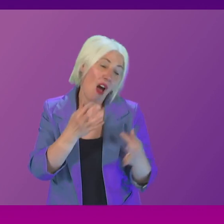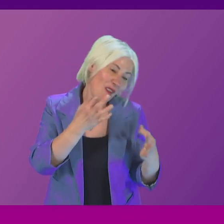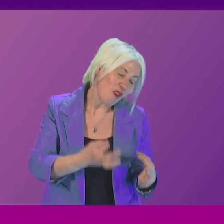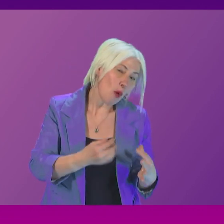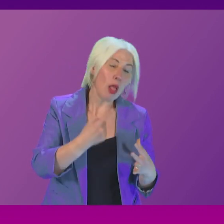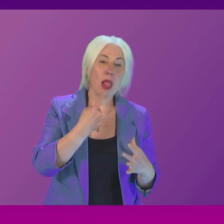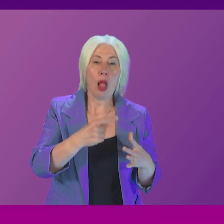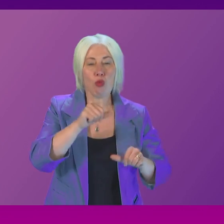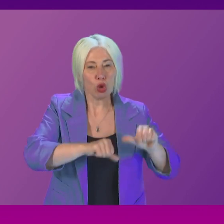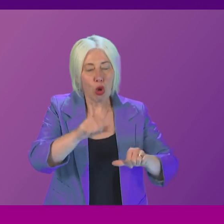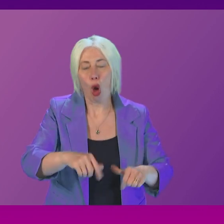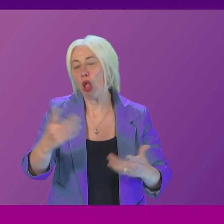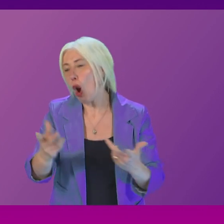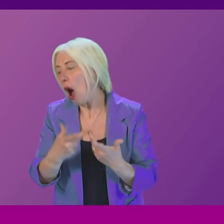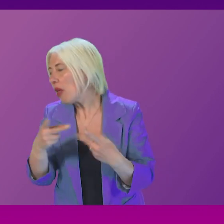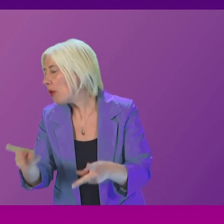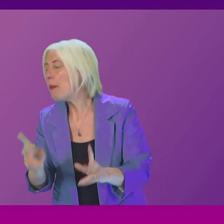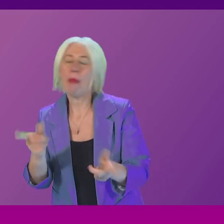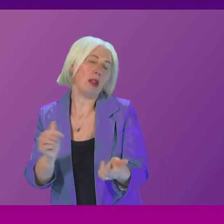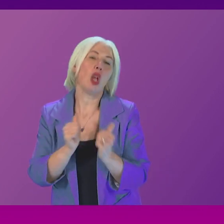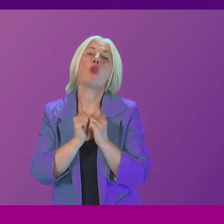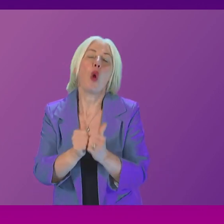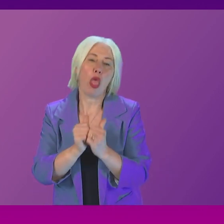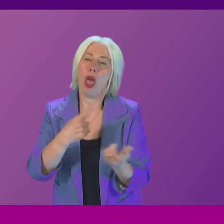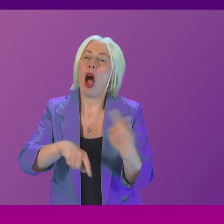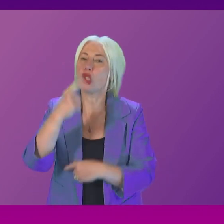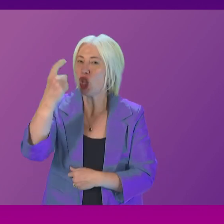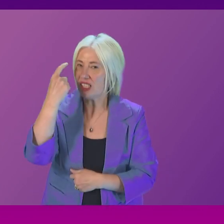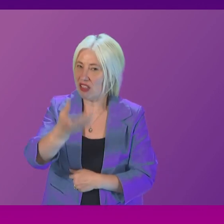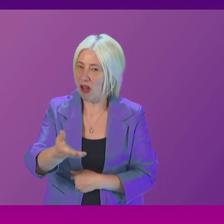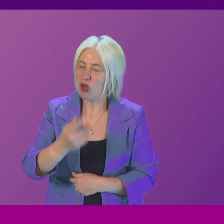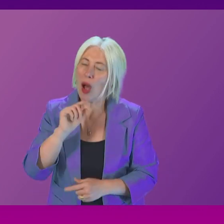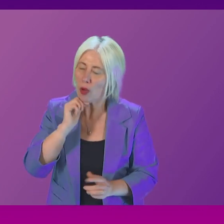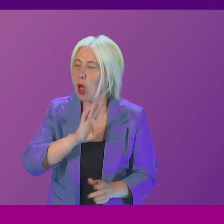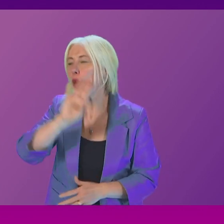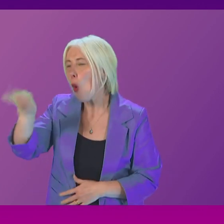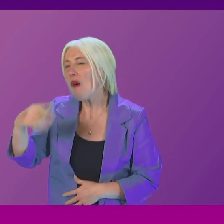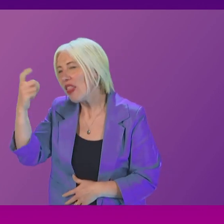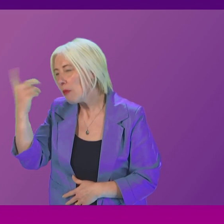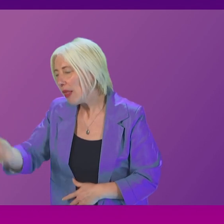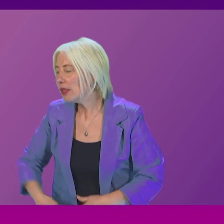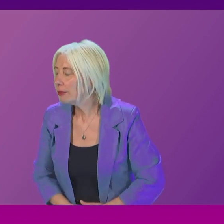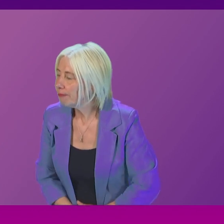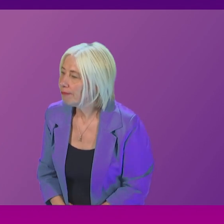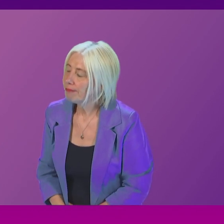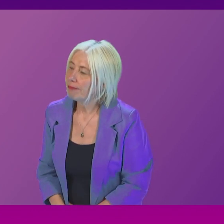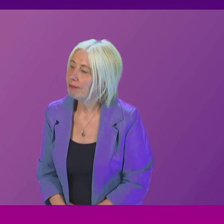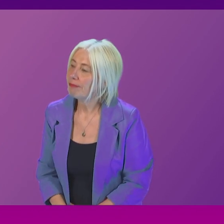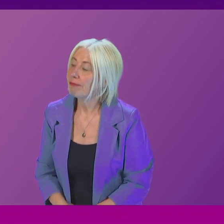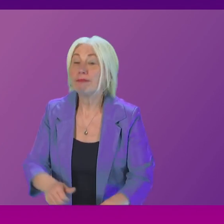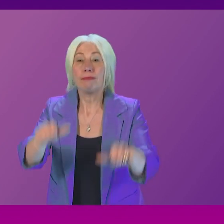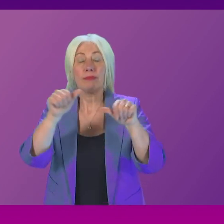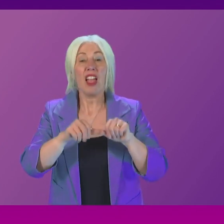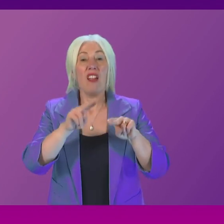or something else. It's well worth us considering, so I will take that one away. Thank you. So next,